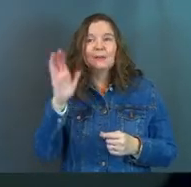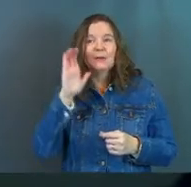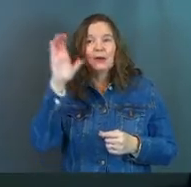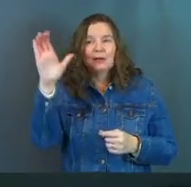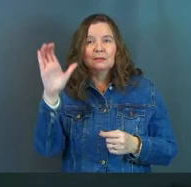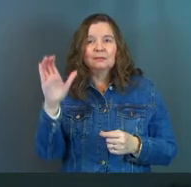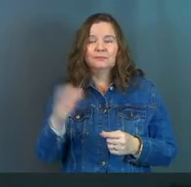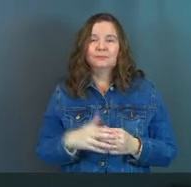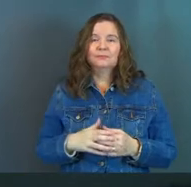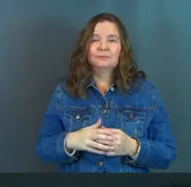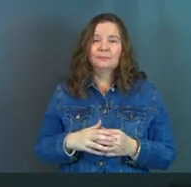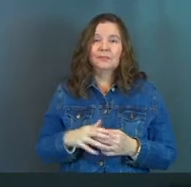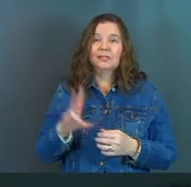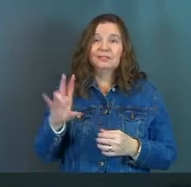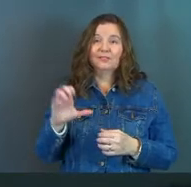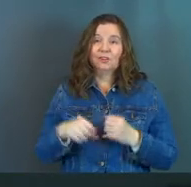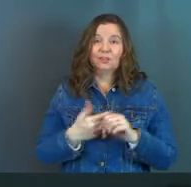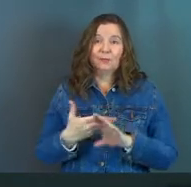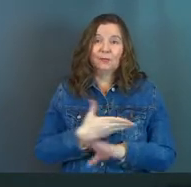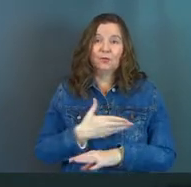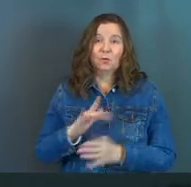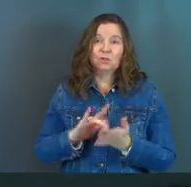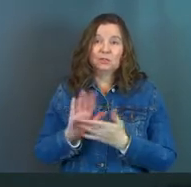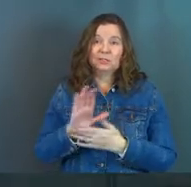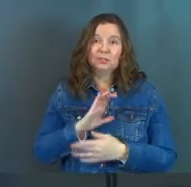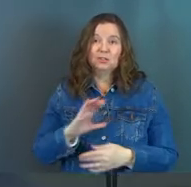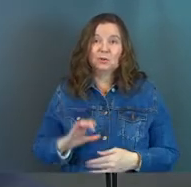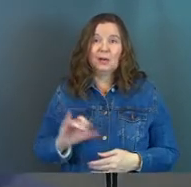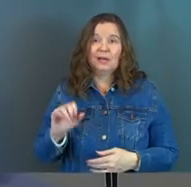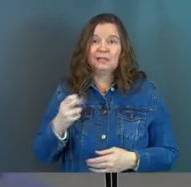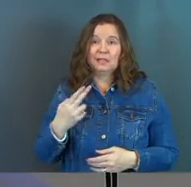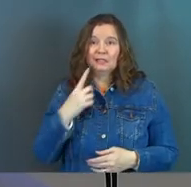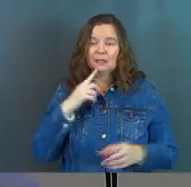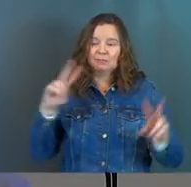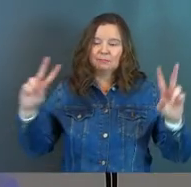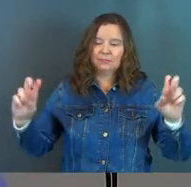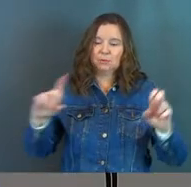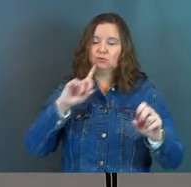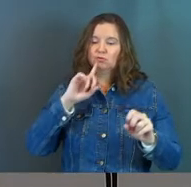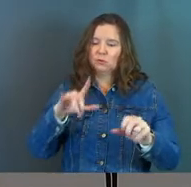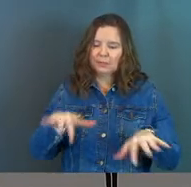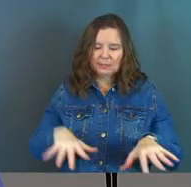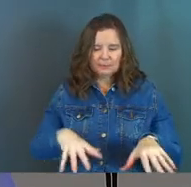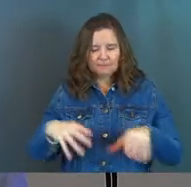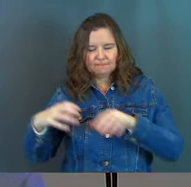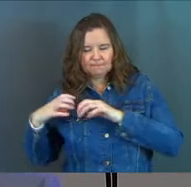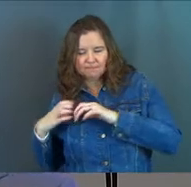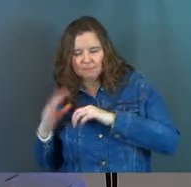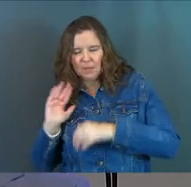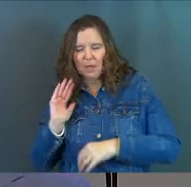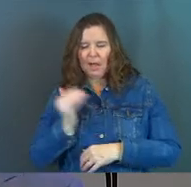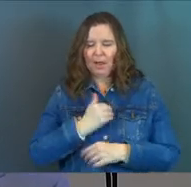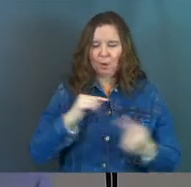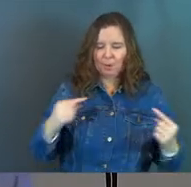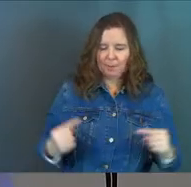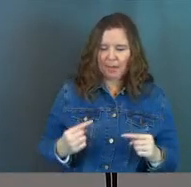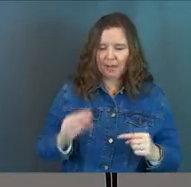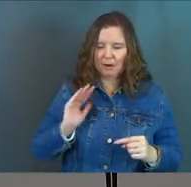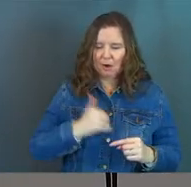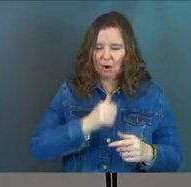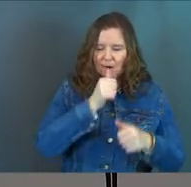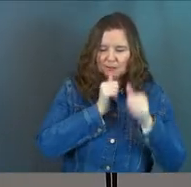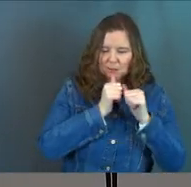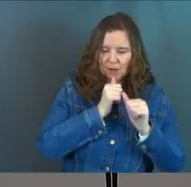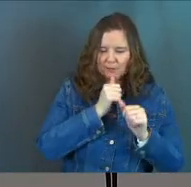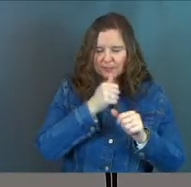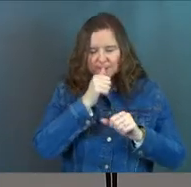concept. 700 years before Jesus Christ, Isaiah the prophet said, "Surely he took up our pain and he bore our suffering, yet we considered